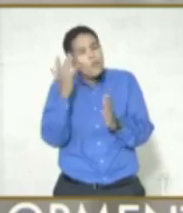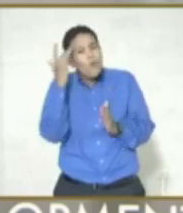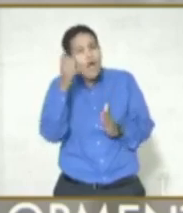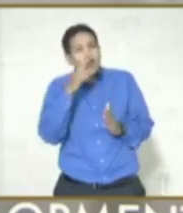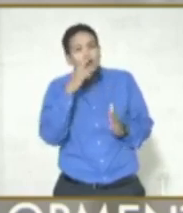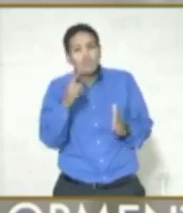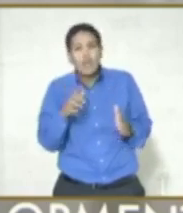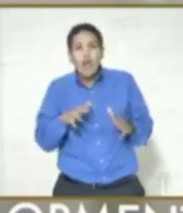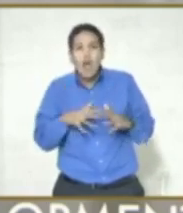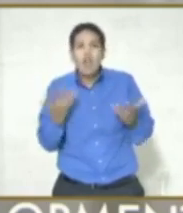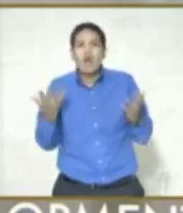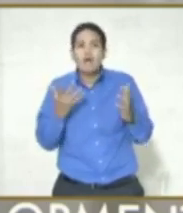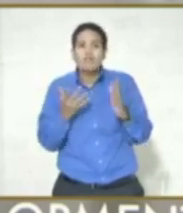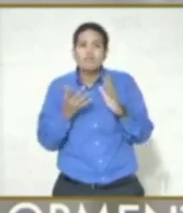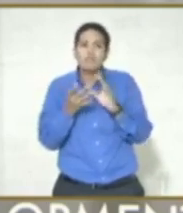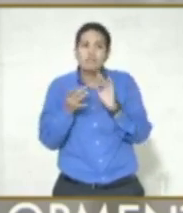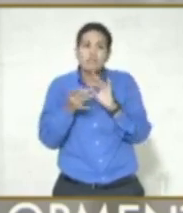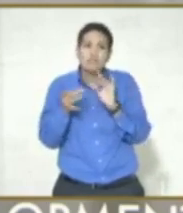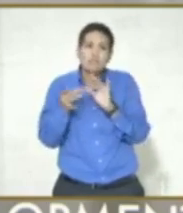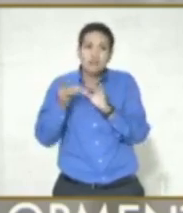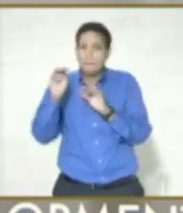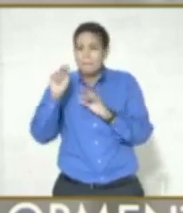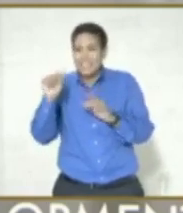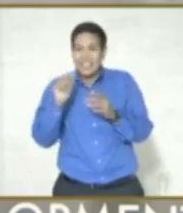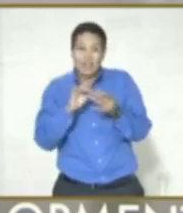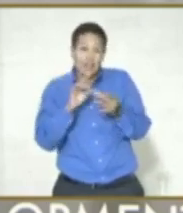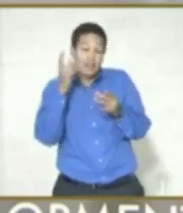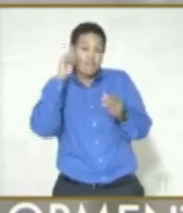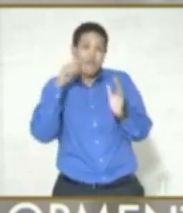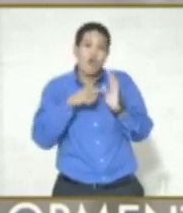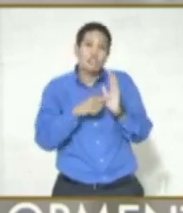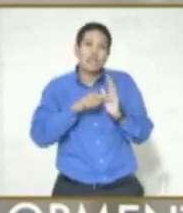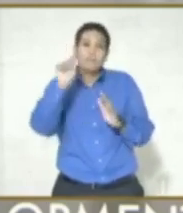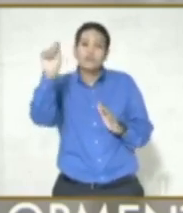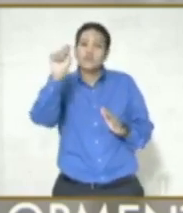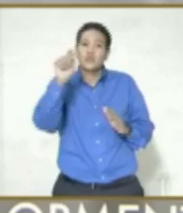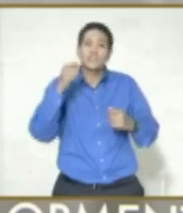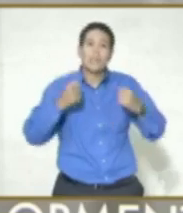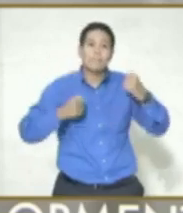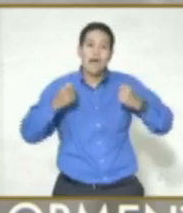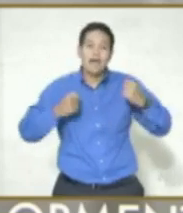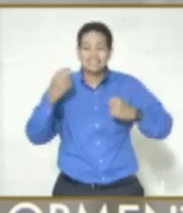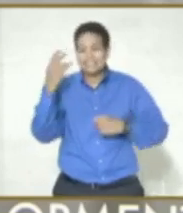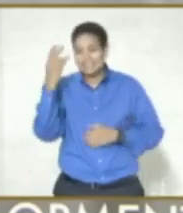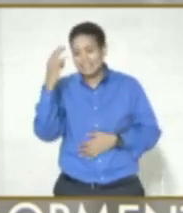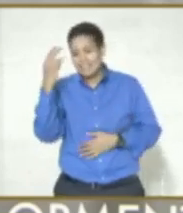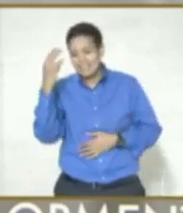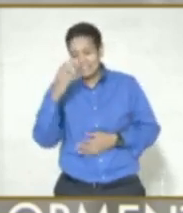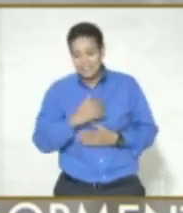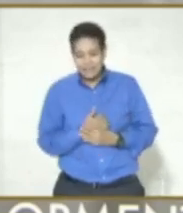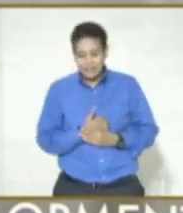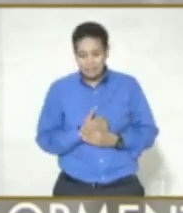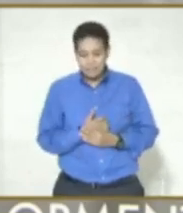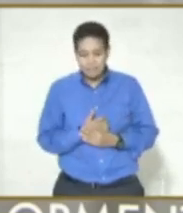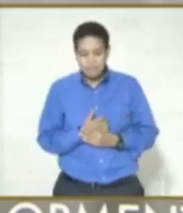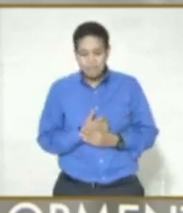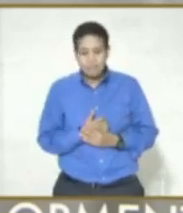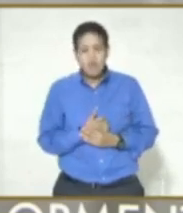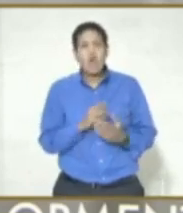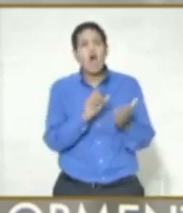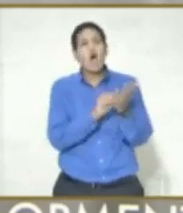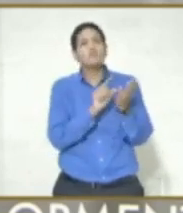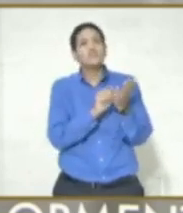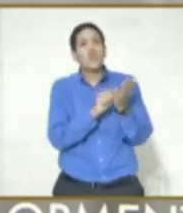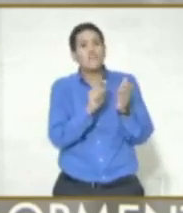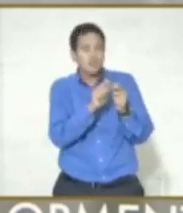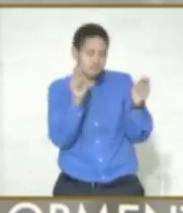generated much traffic across the media landscape. For example, on Tuesday, March 17th, there was an article in The Observer